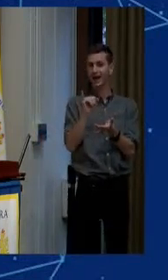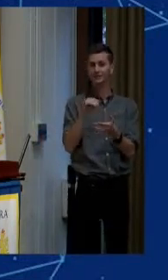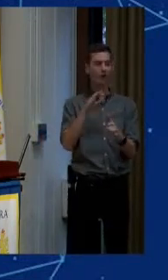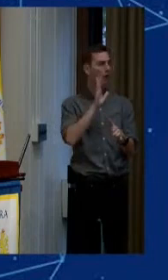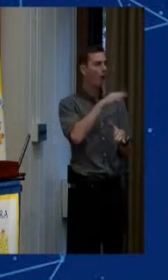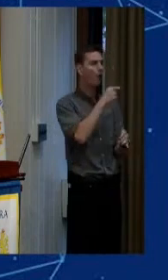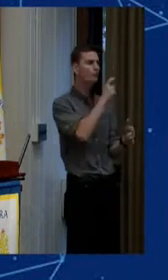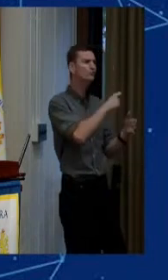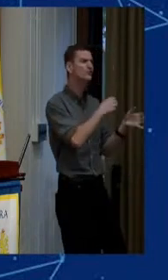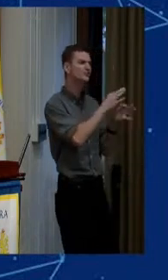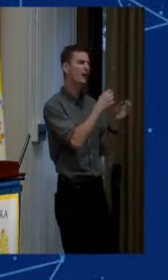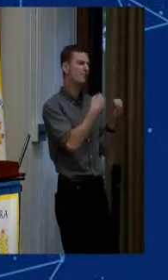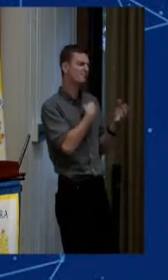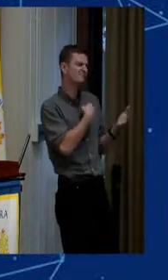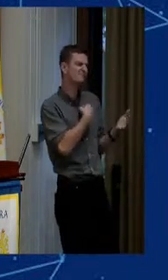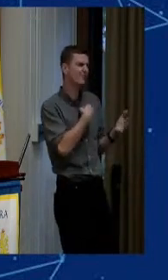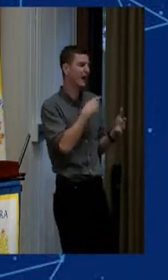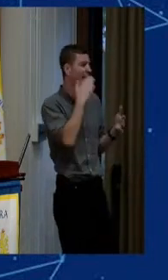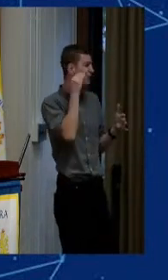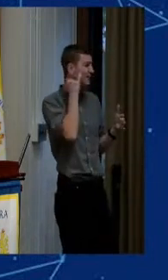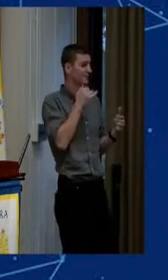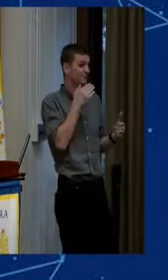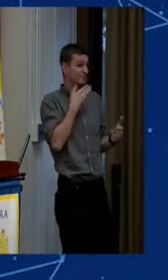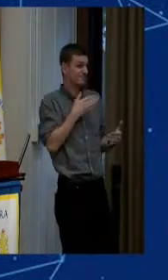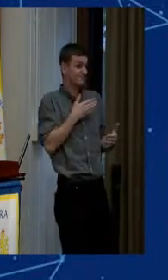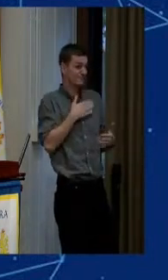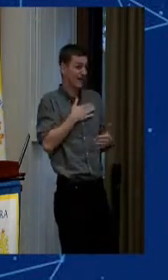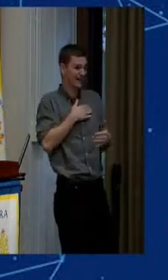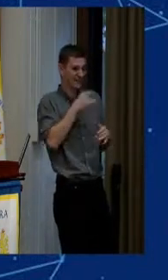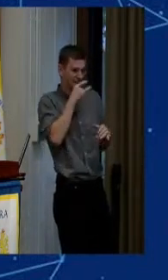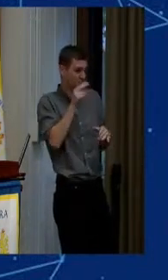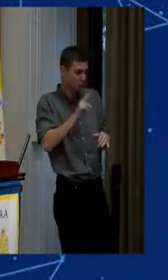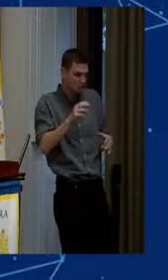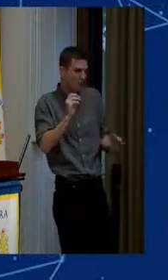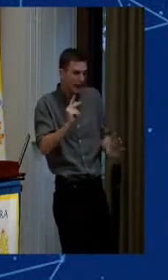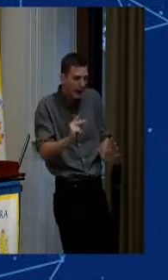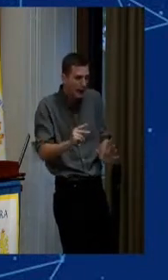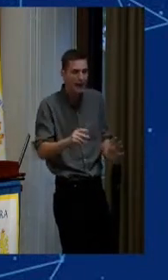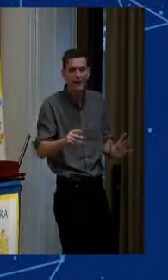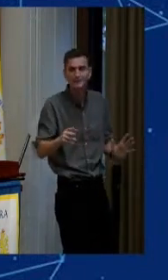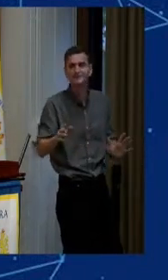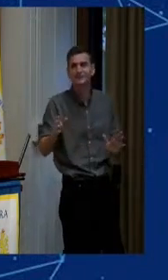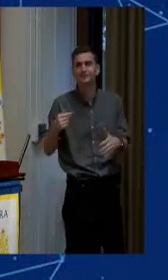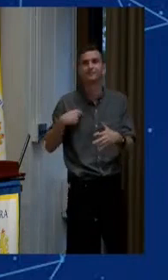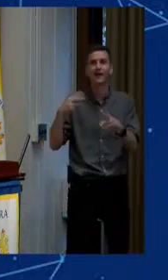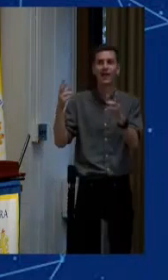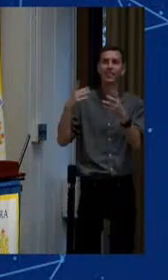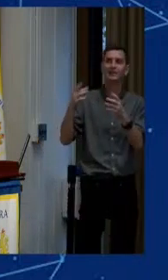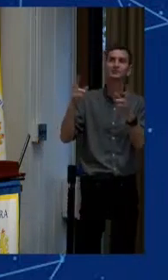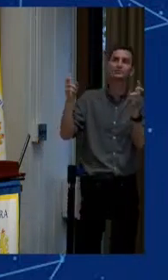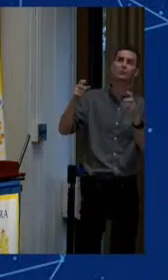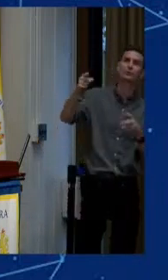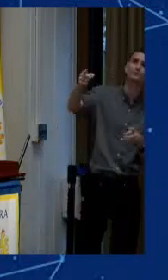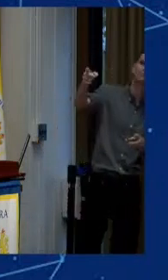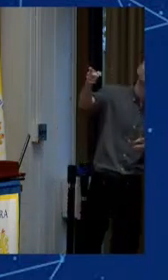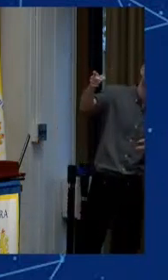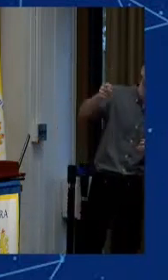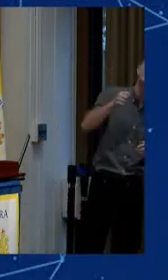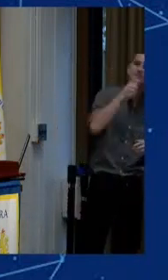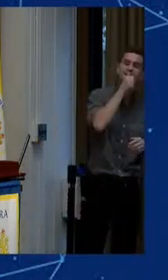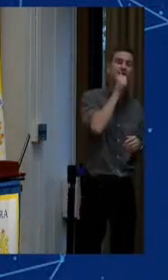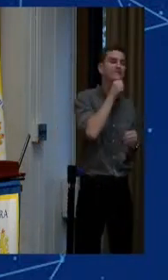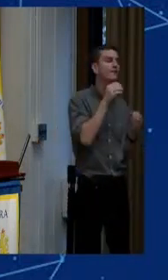kids should be using it. Like, are they going to figure things out? And I really like this quote that we suffer more